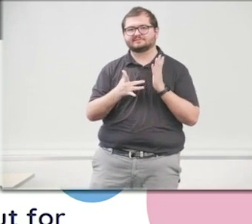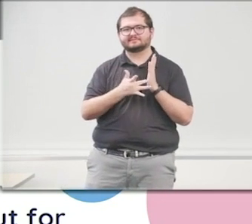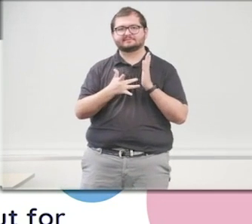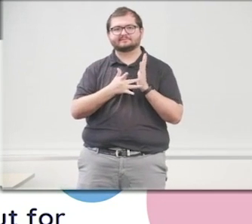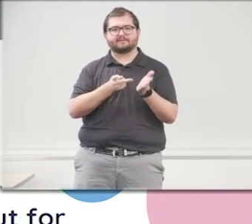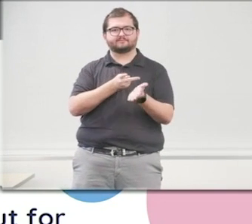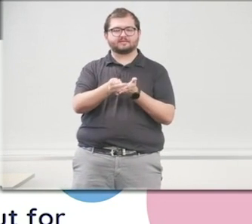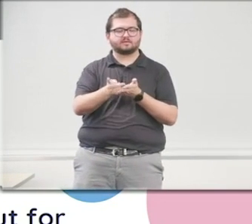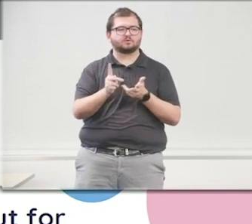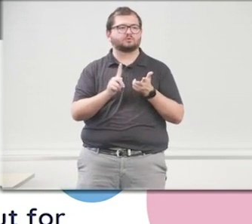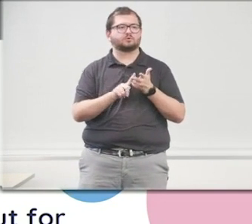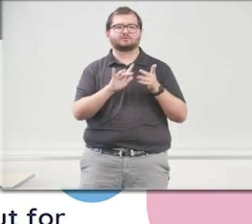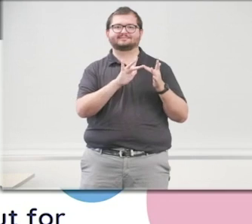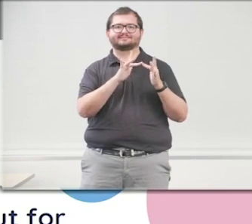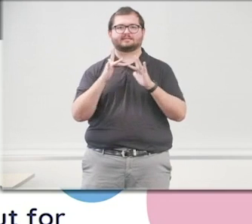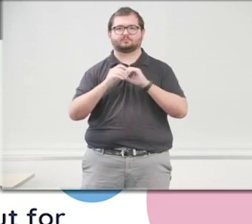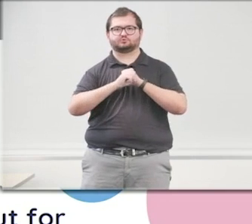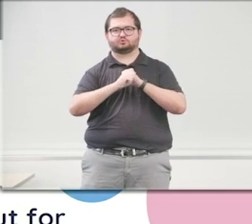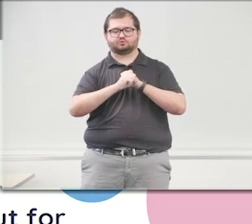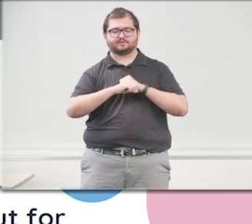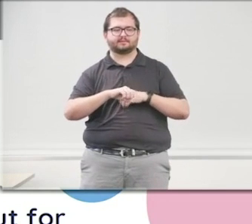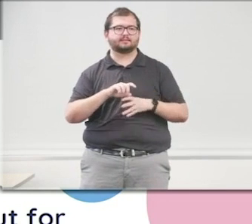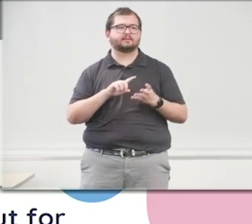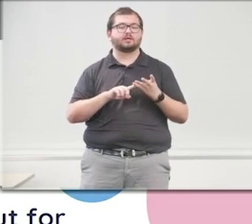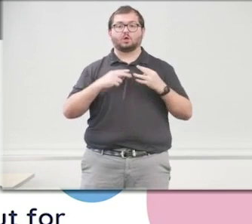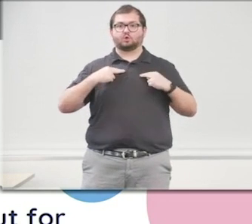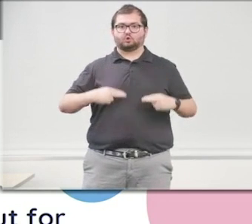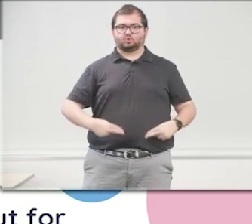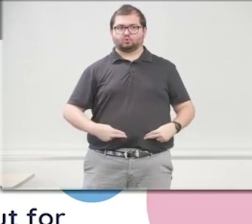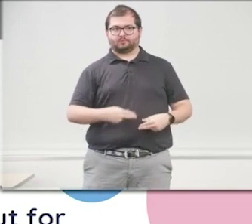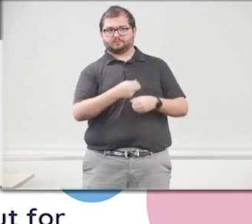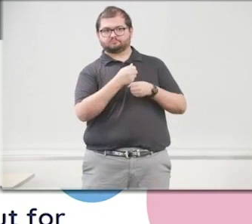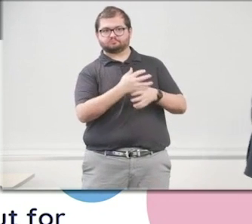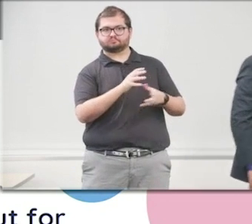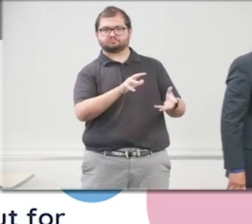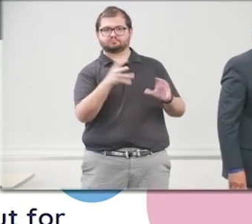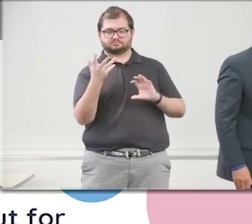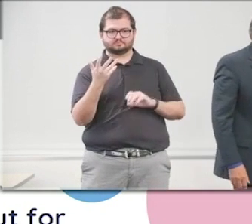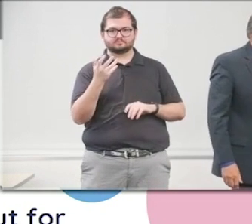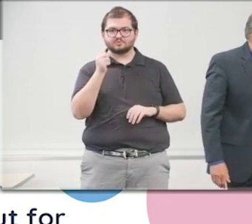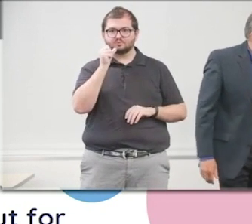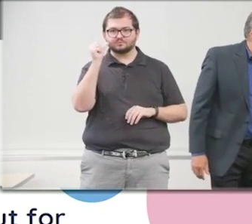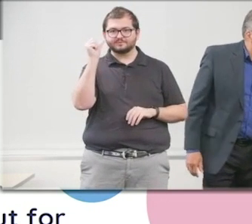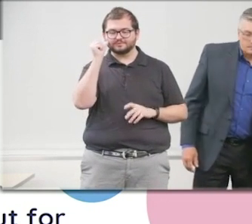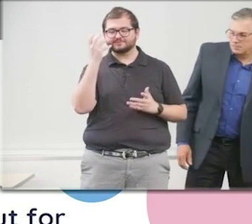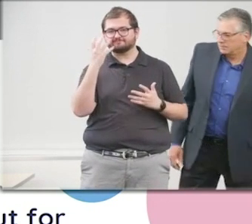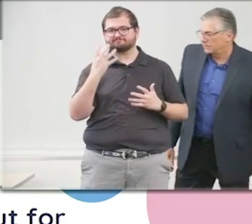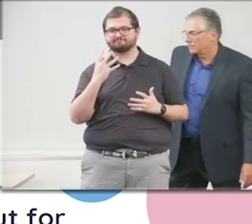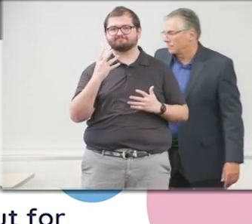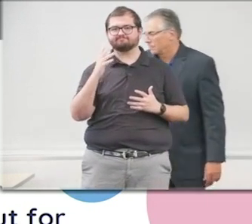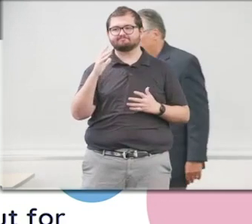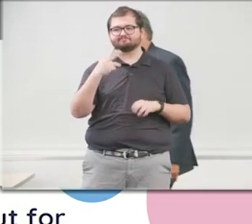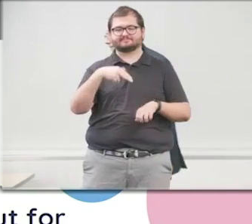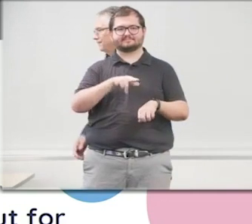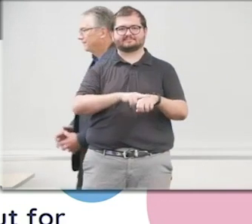We're talking about cybersecurity today, human-caused incidents. Yesterday, there was national news